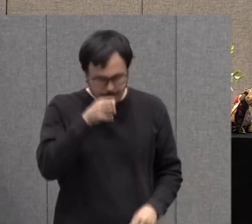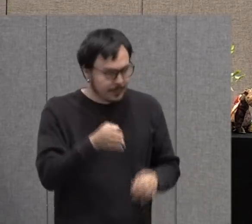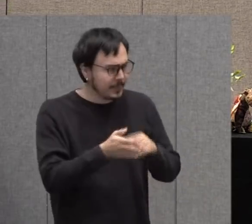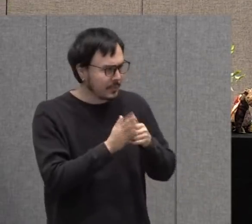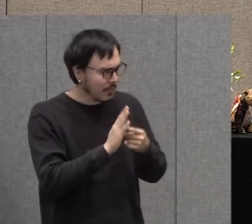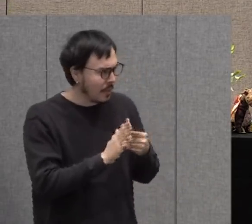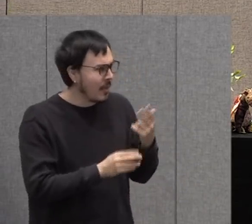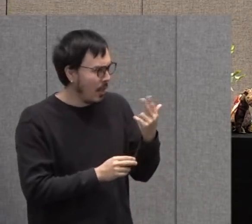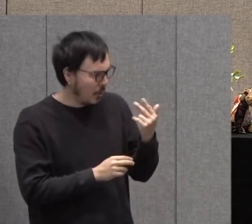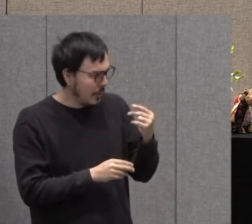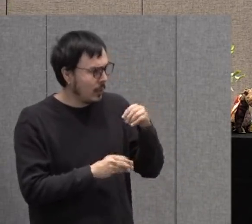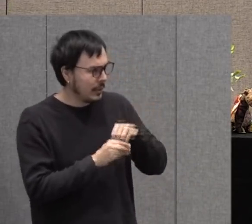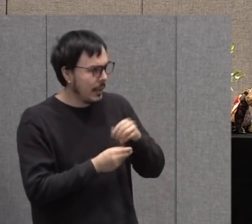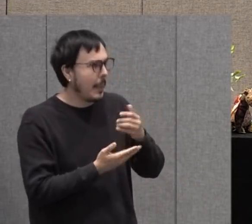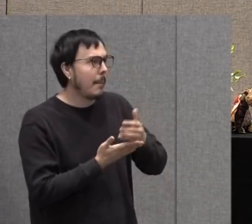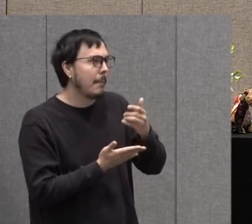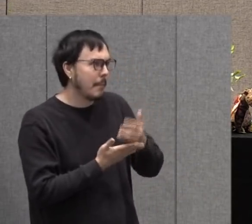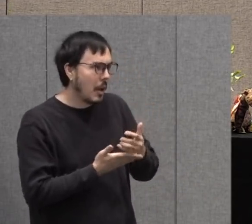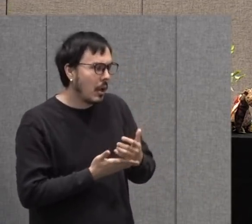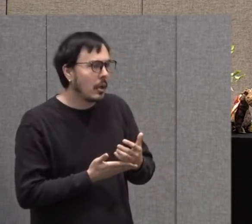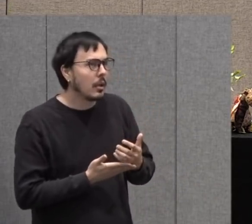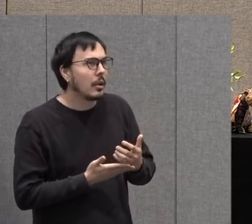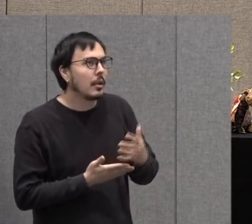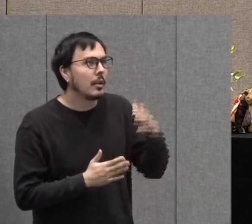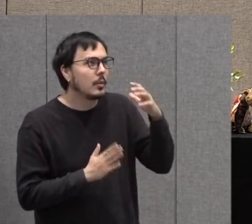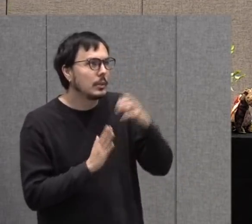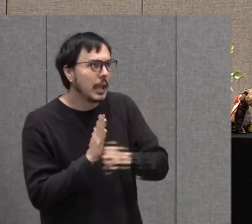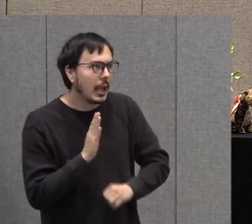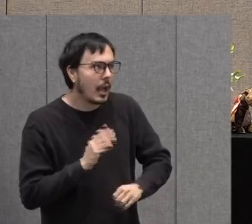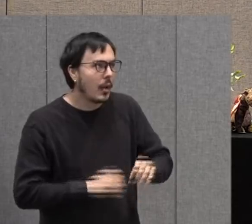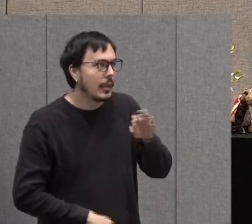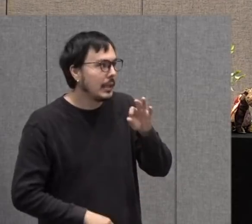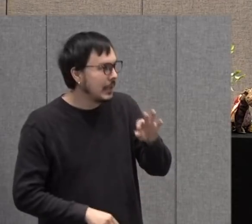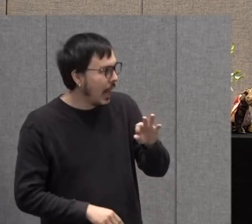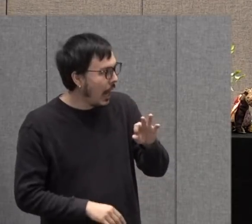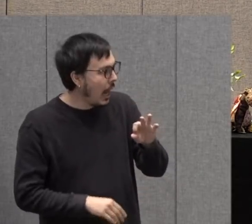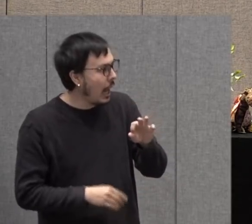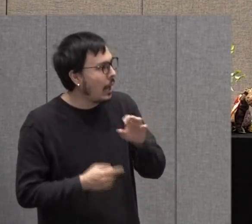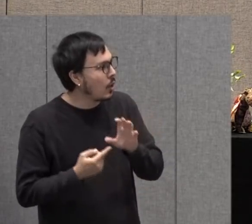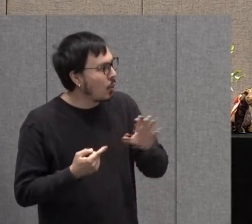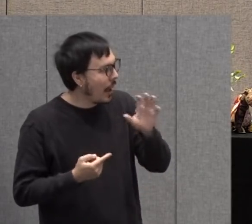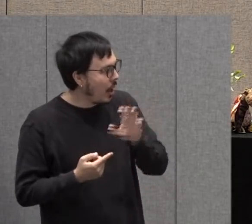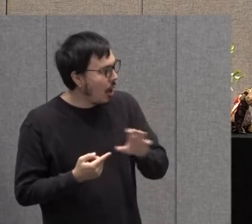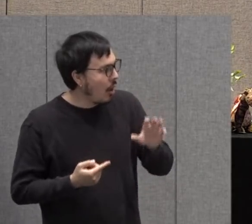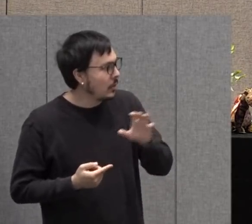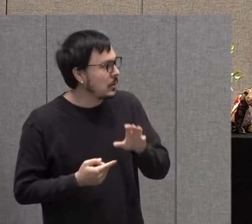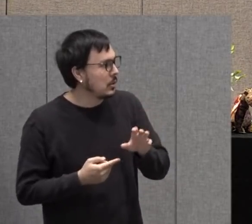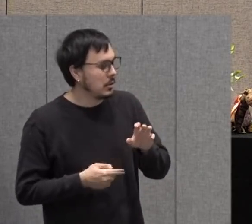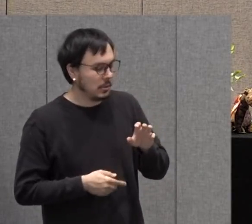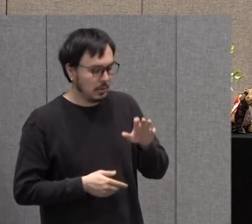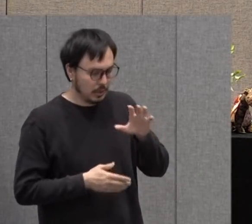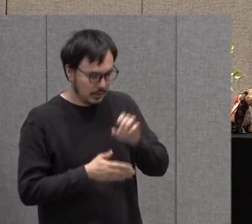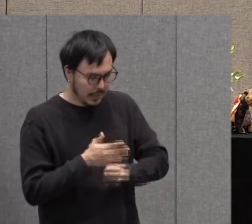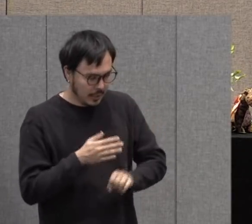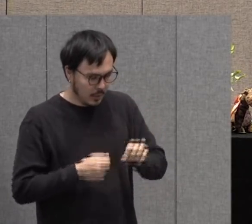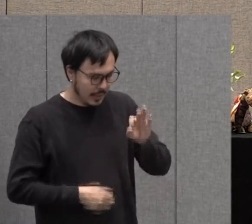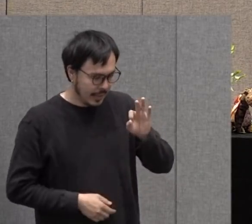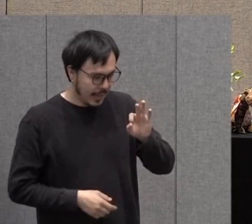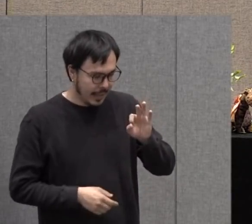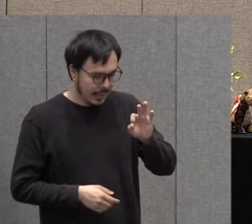we had in the bucket. And we take out those 9 crayons. 9.